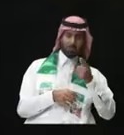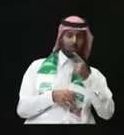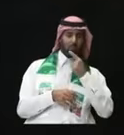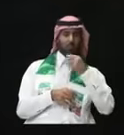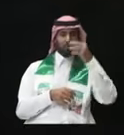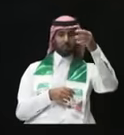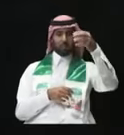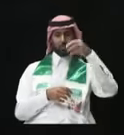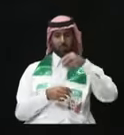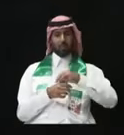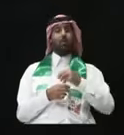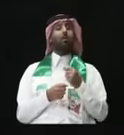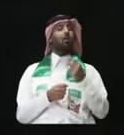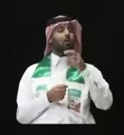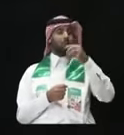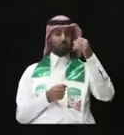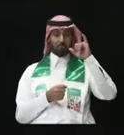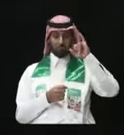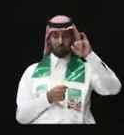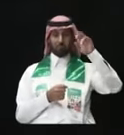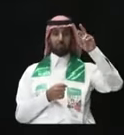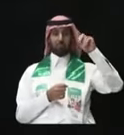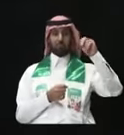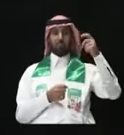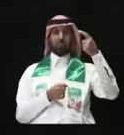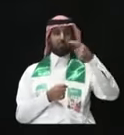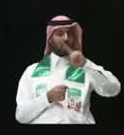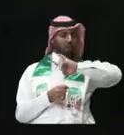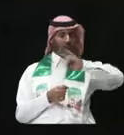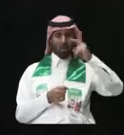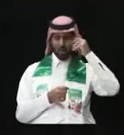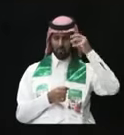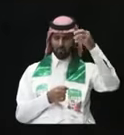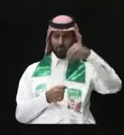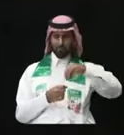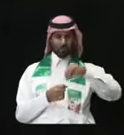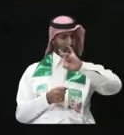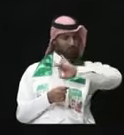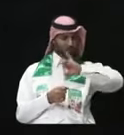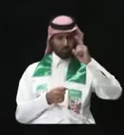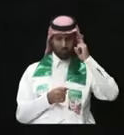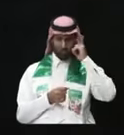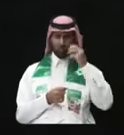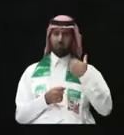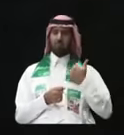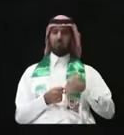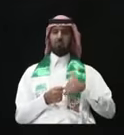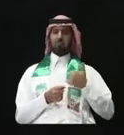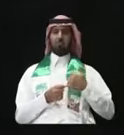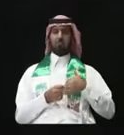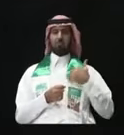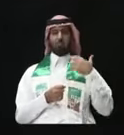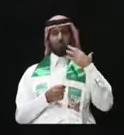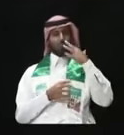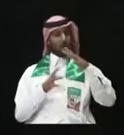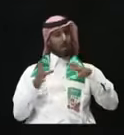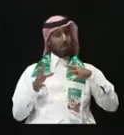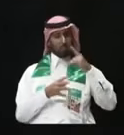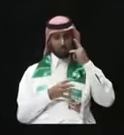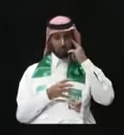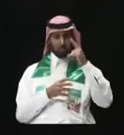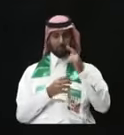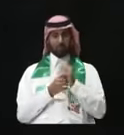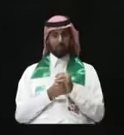say having, or you would say tasting or loving. He, whether it is now or it's taking a